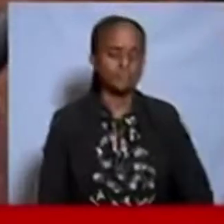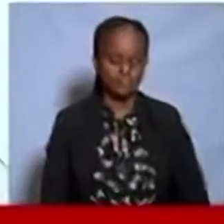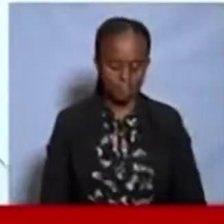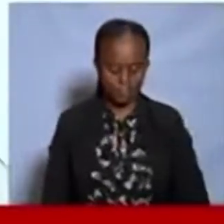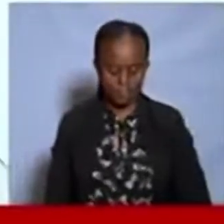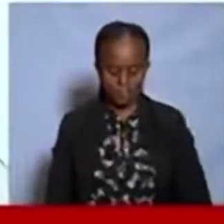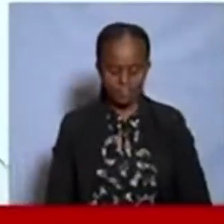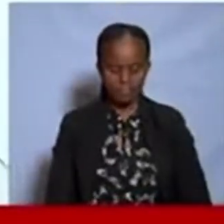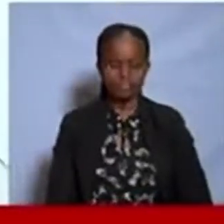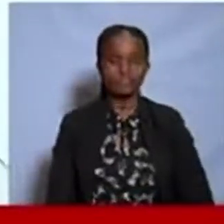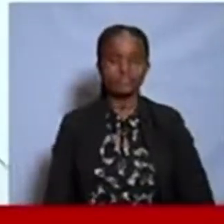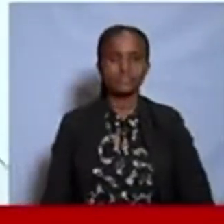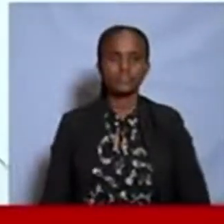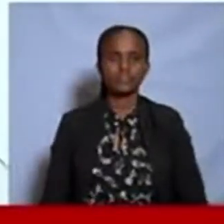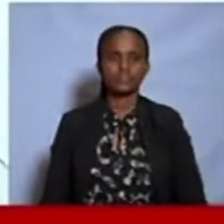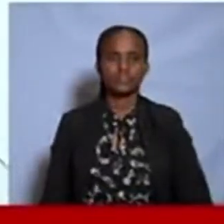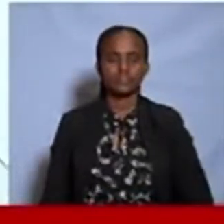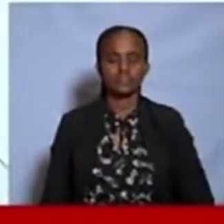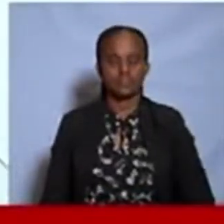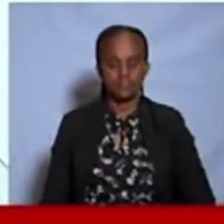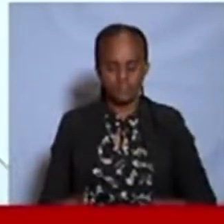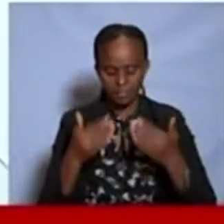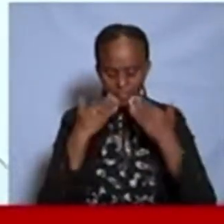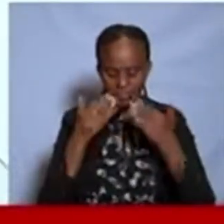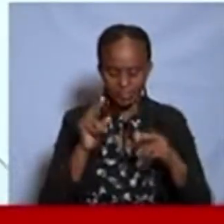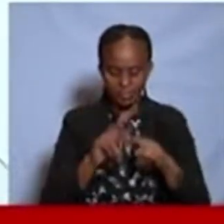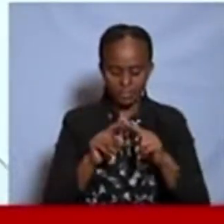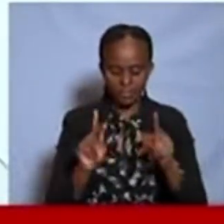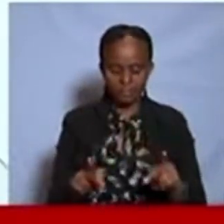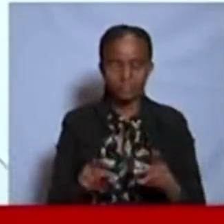You answer those questions, yes? Thank you, Chair.